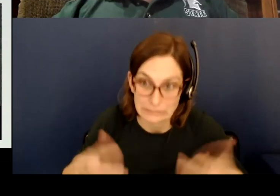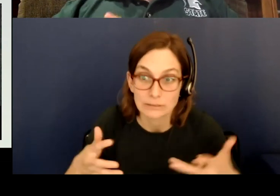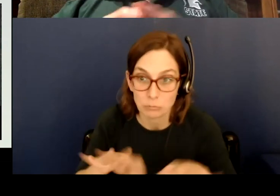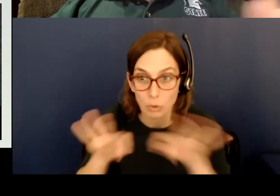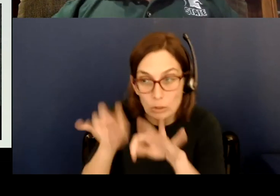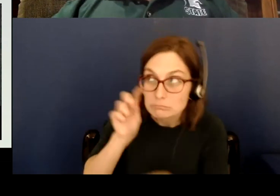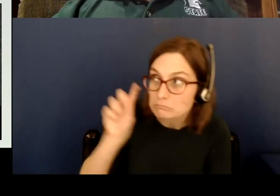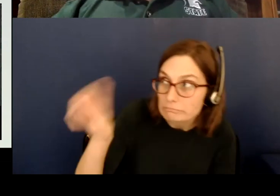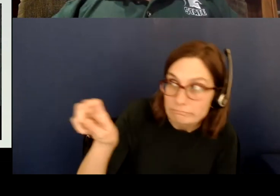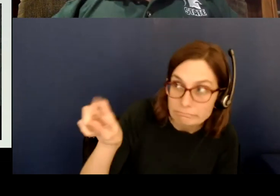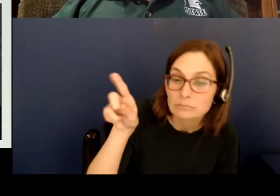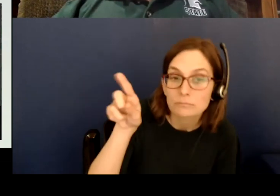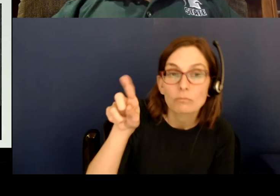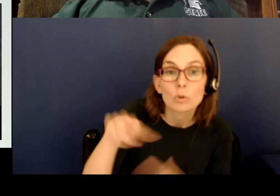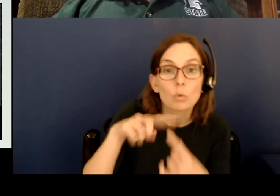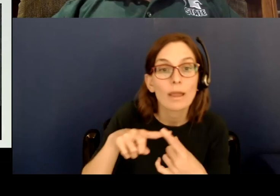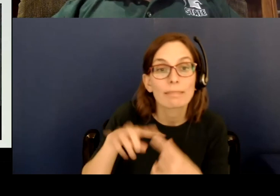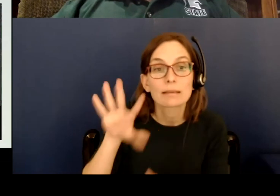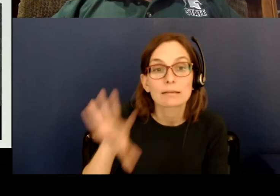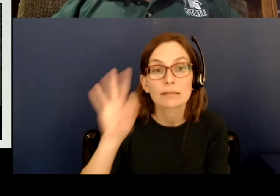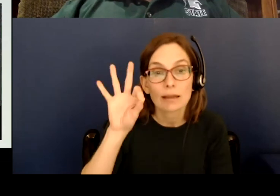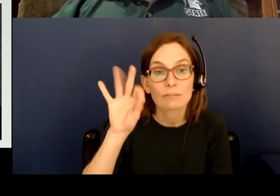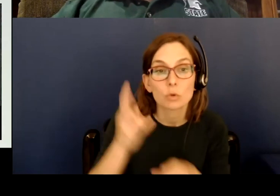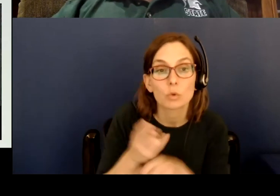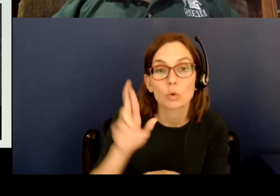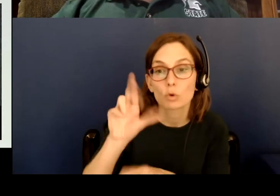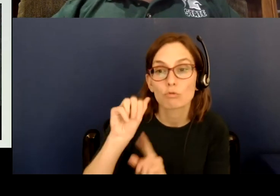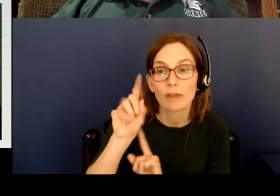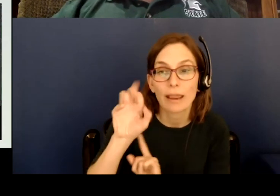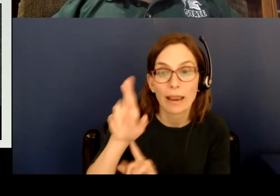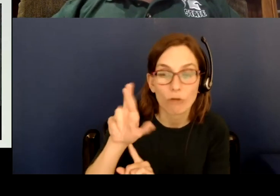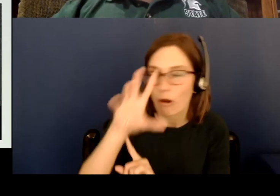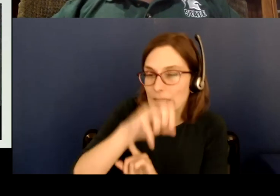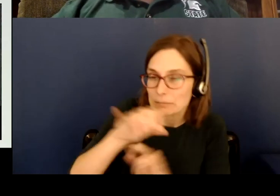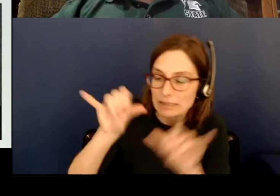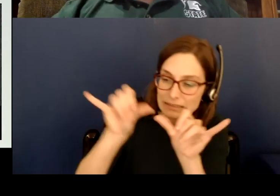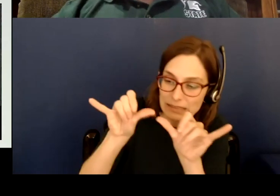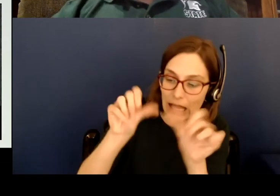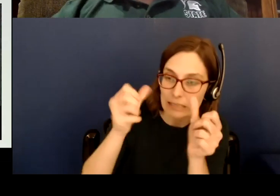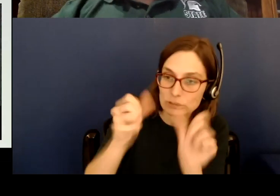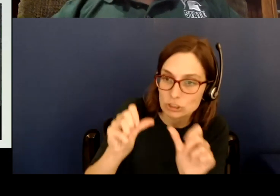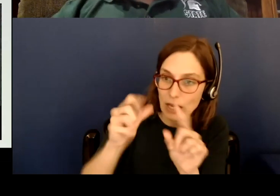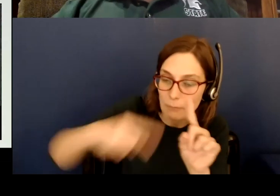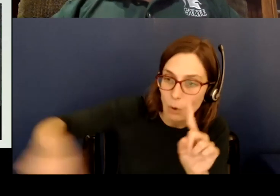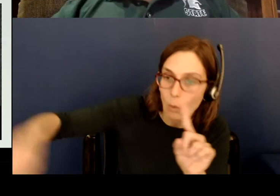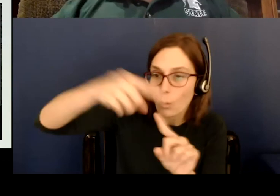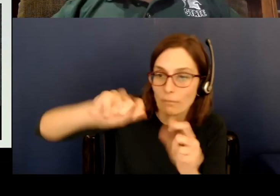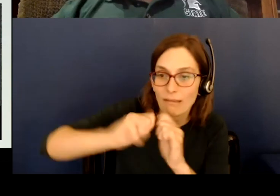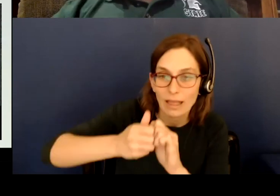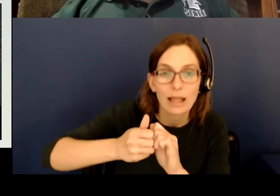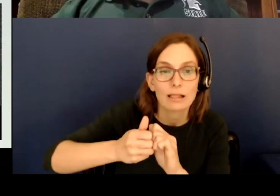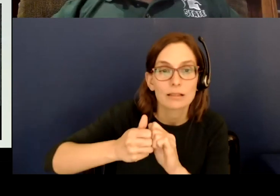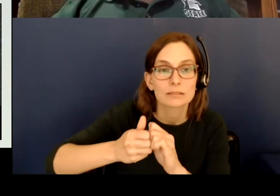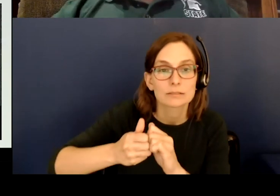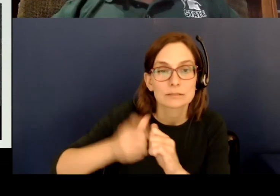discovered, you need to use radar to estimate the size, shape, and the orbit. So you need a powerful transmitter as well